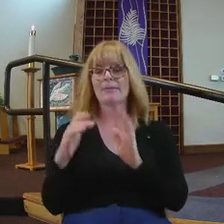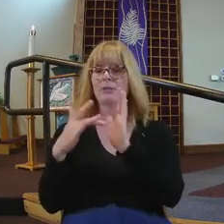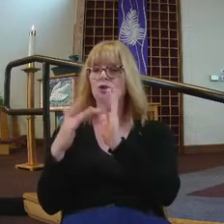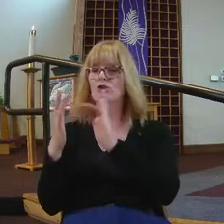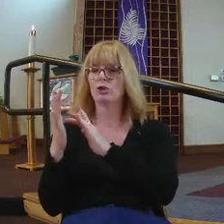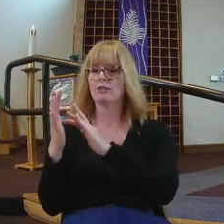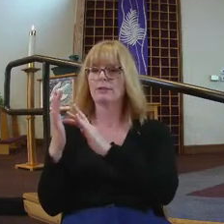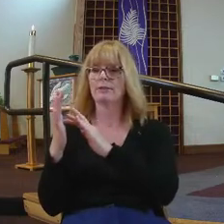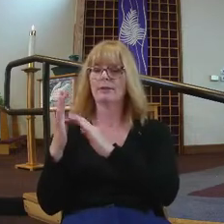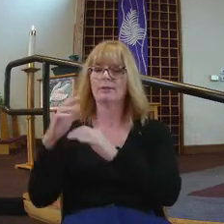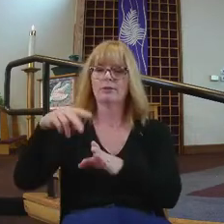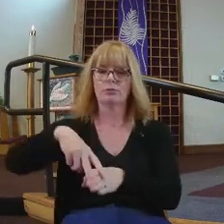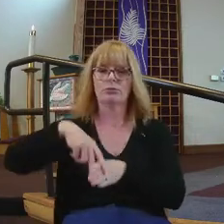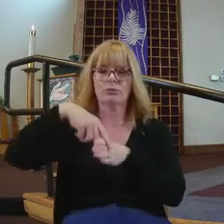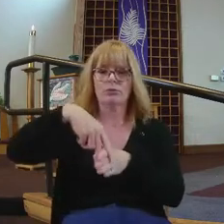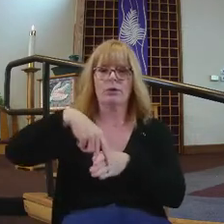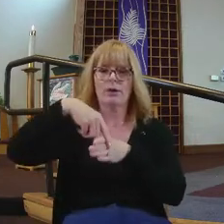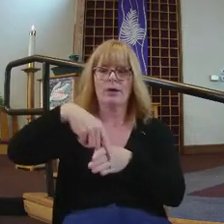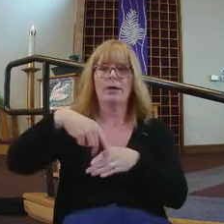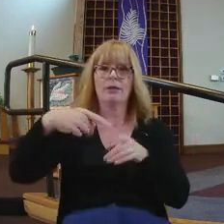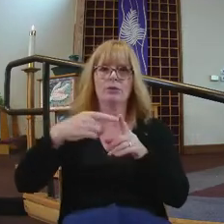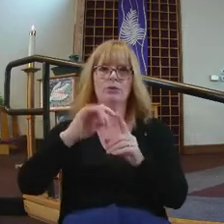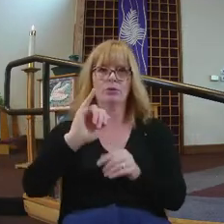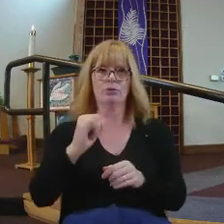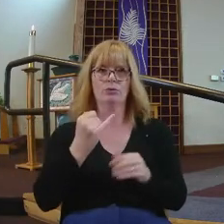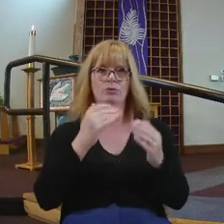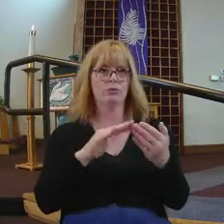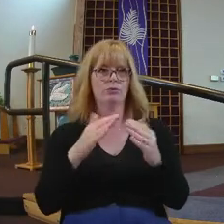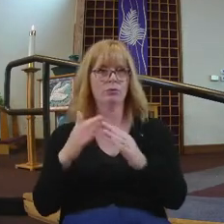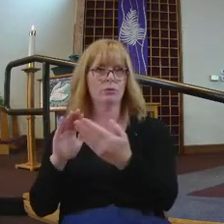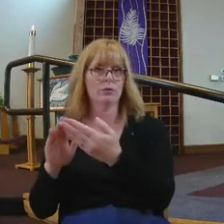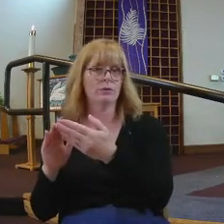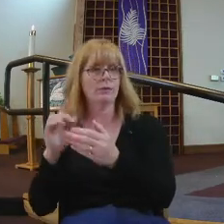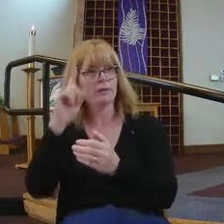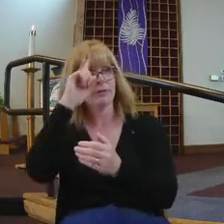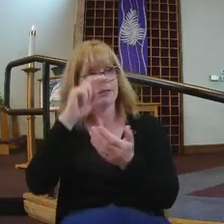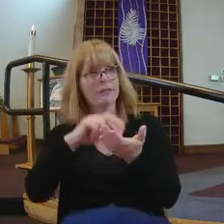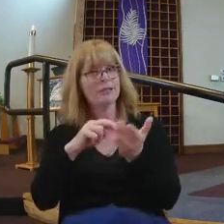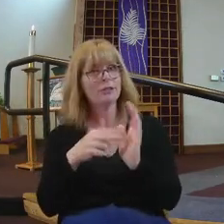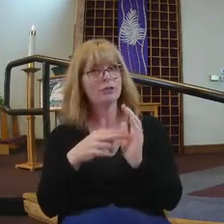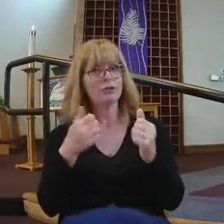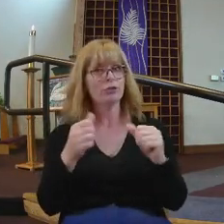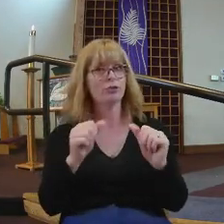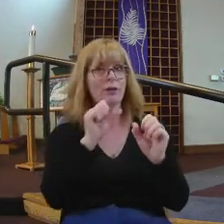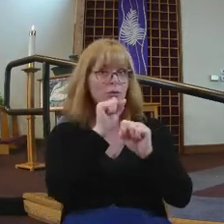into Jerusalem. Be intentional about trying to